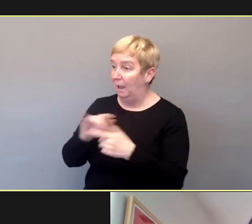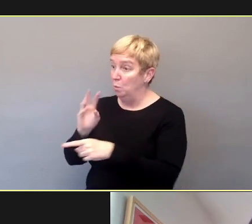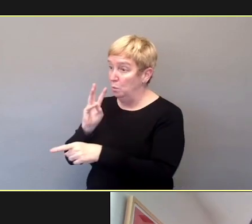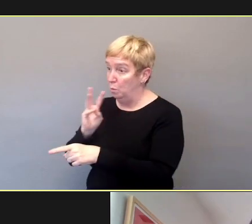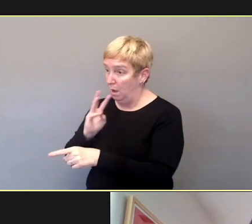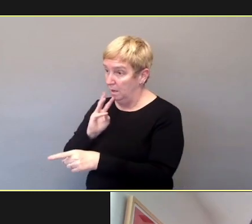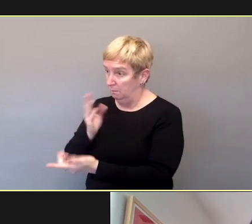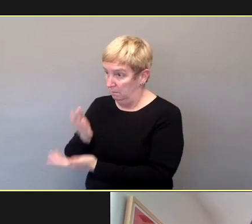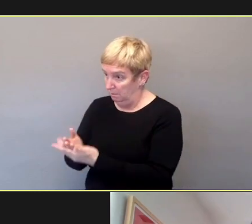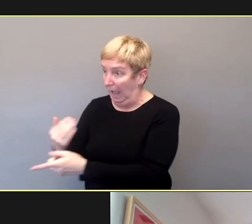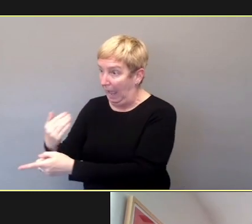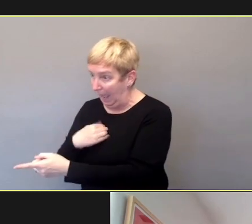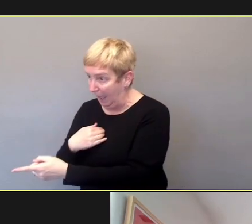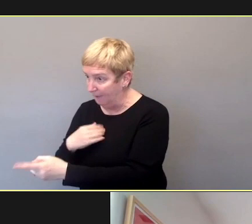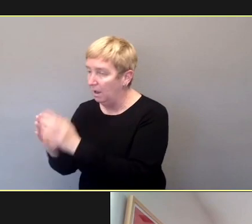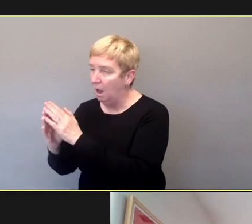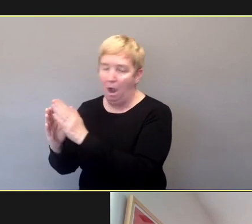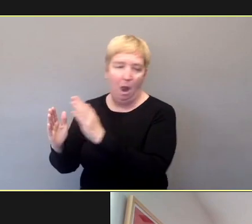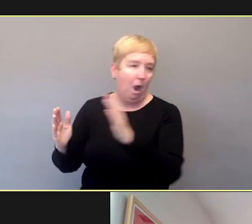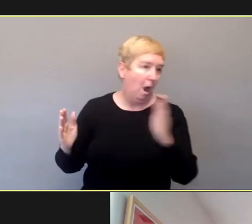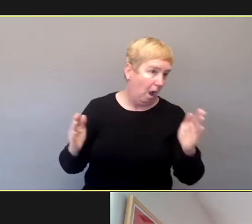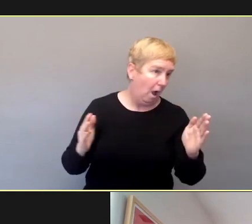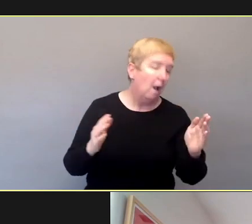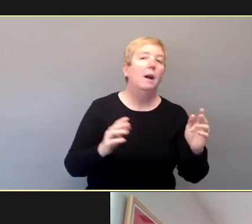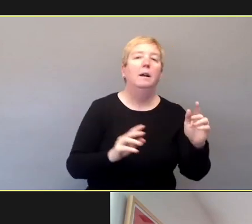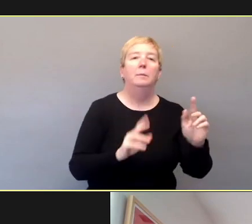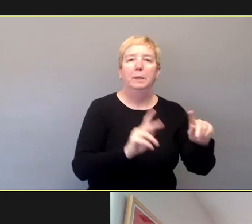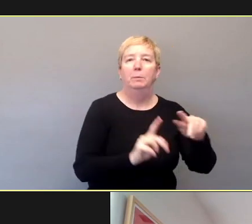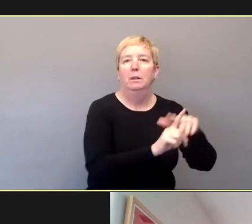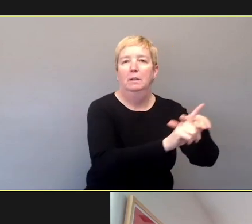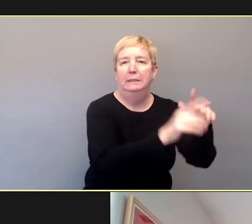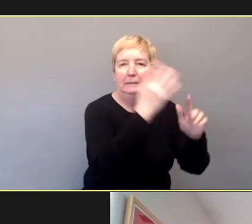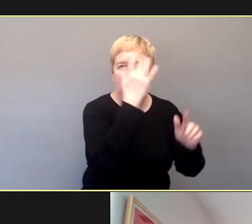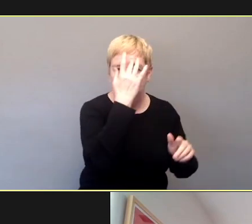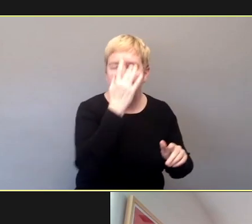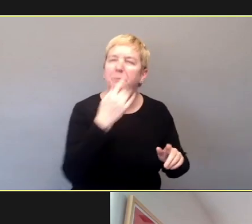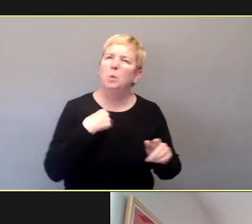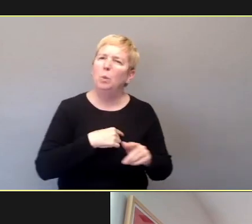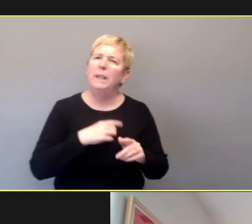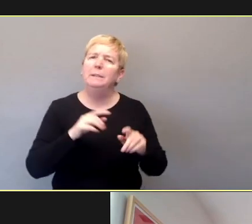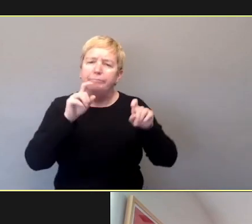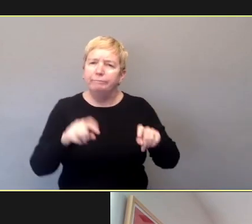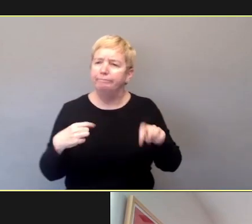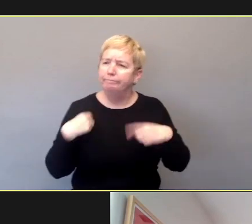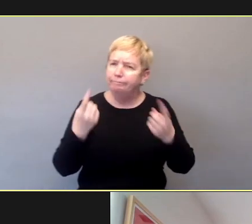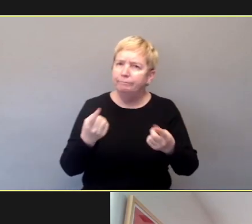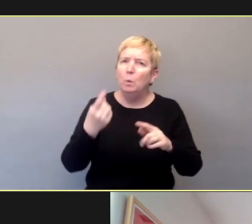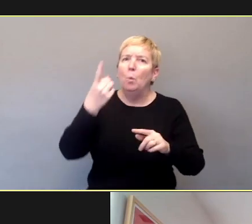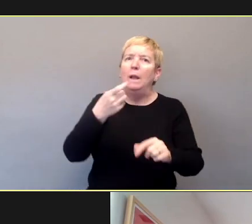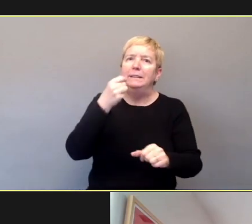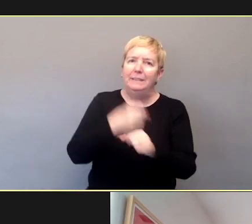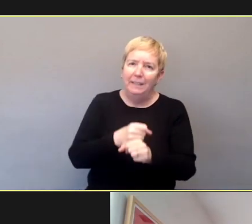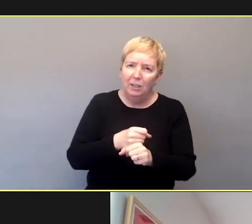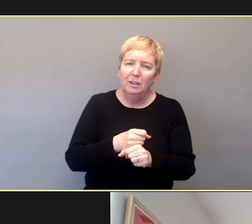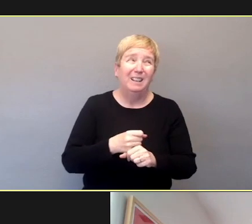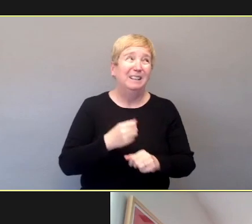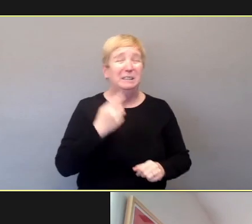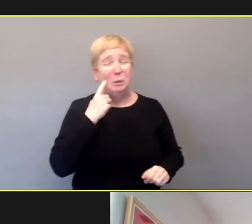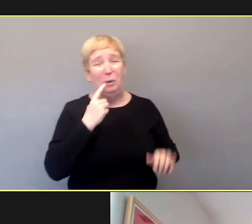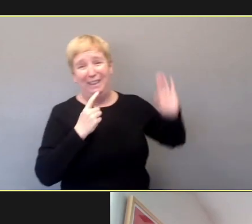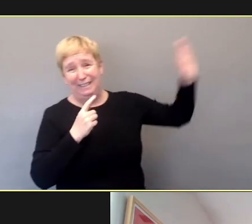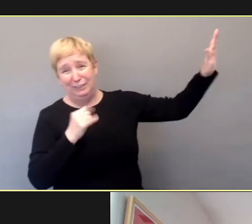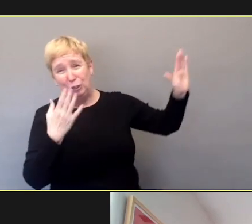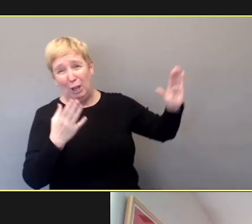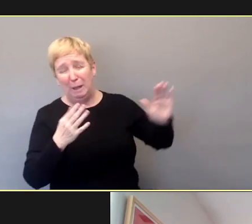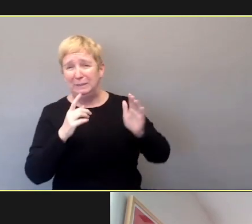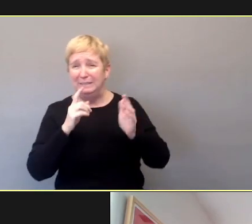we found over the year that he did it, and they did a great job. It's not obviously the best job sampling wastewater for